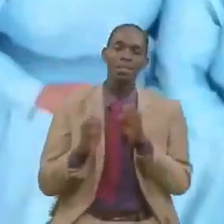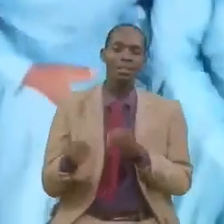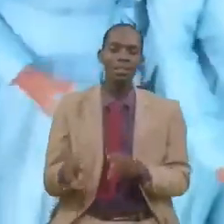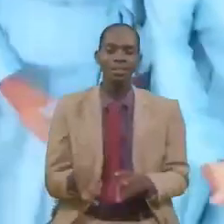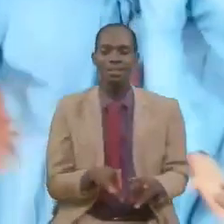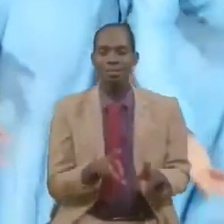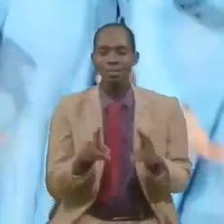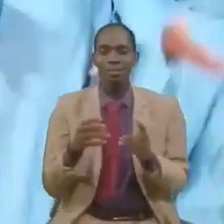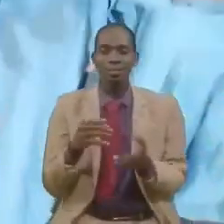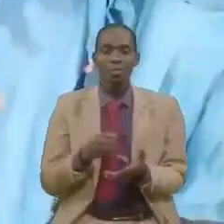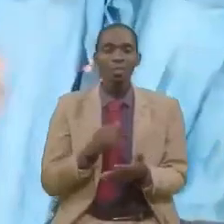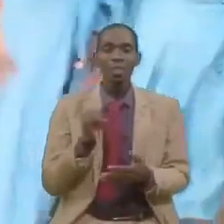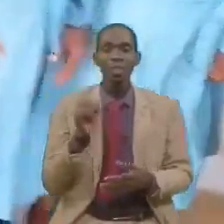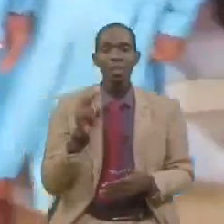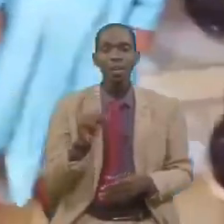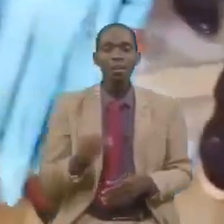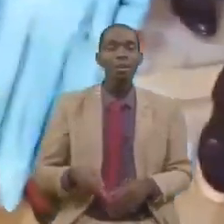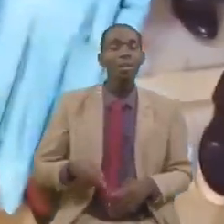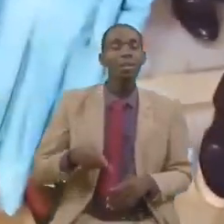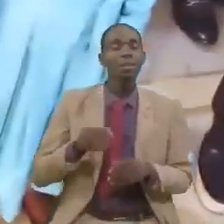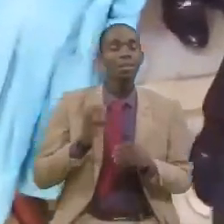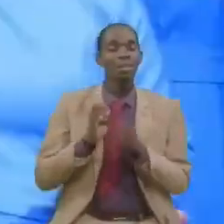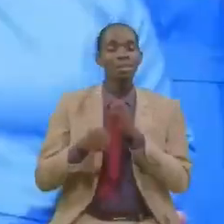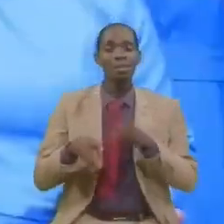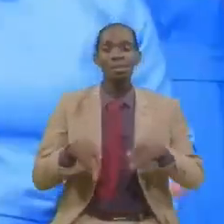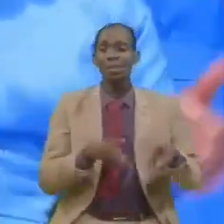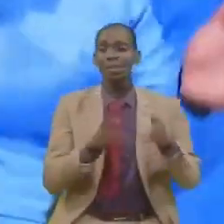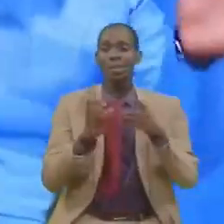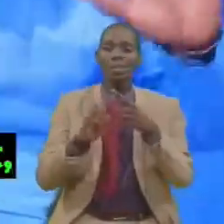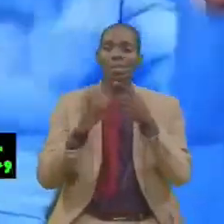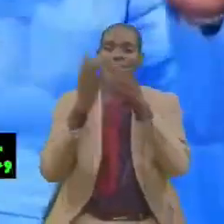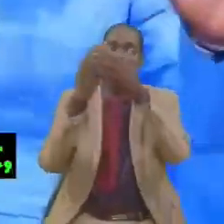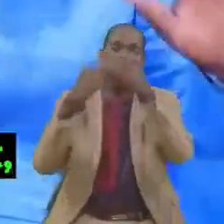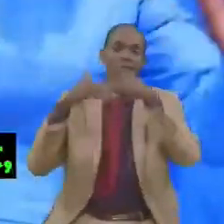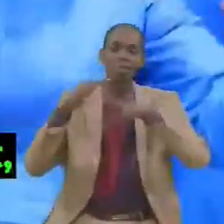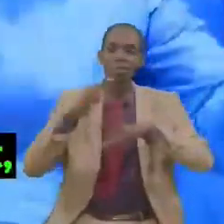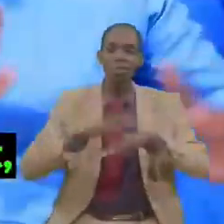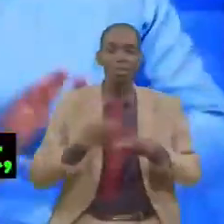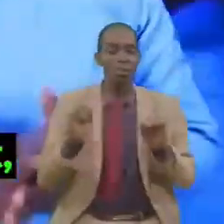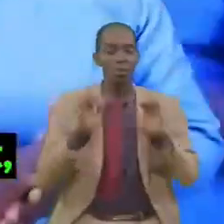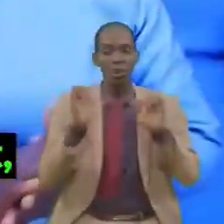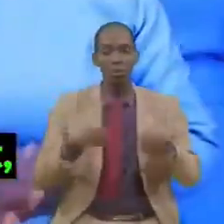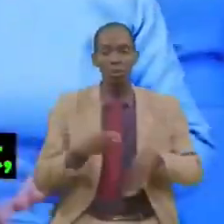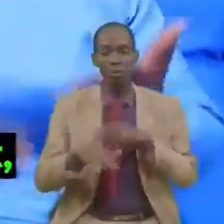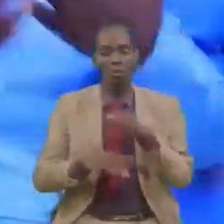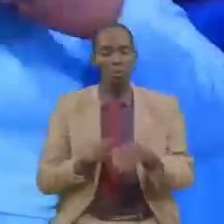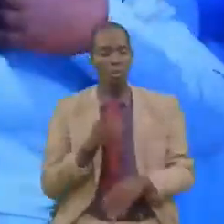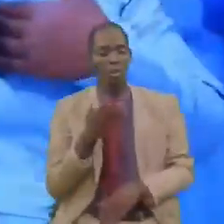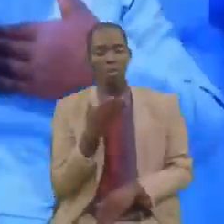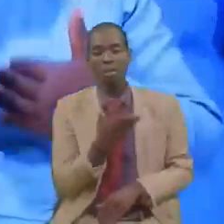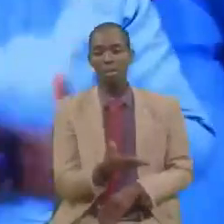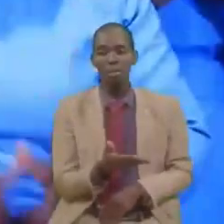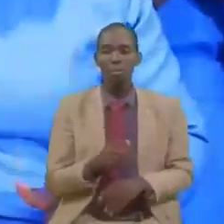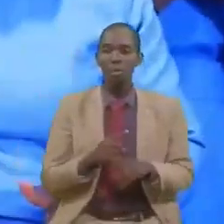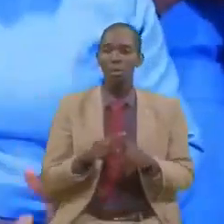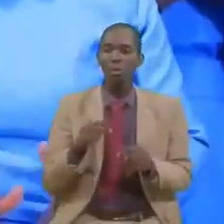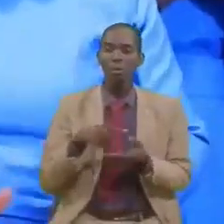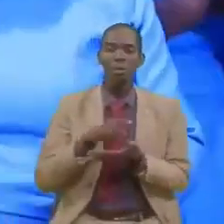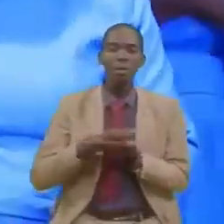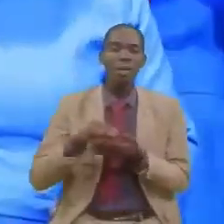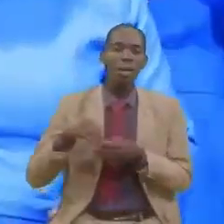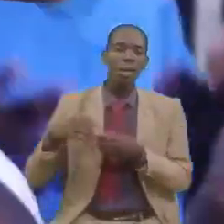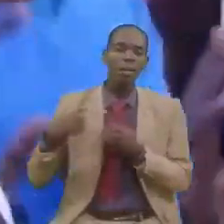highway. It's a highway to heaven. No can walk up there. But the pure in